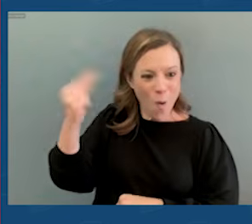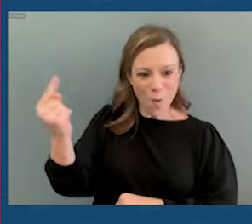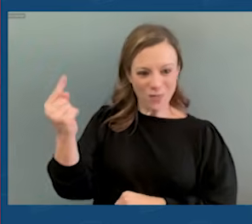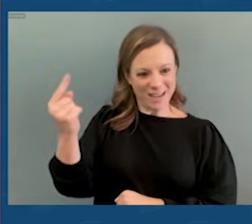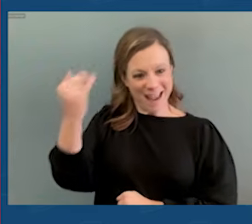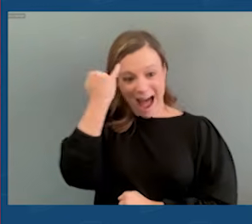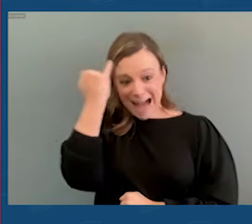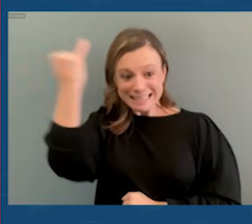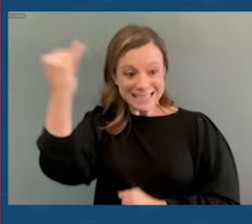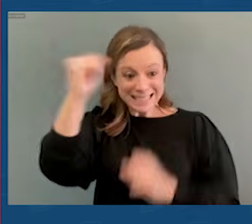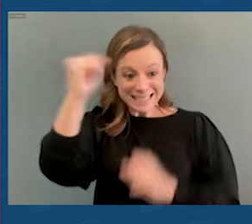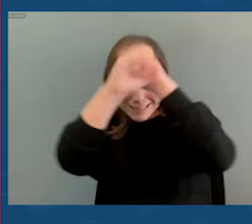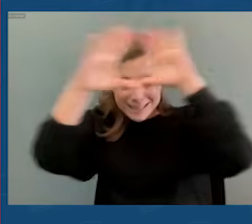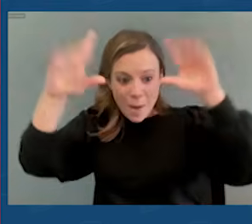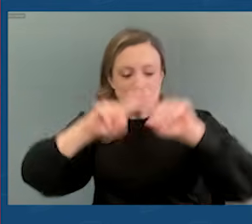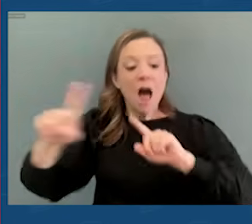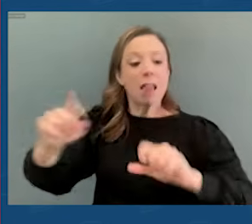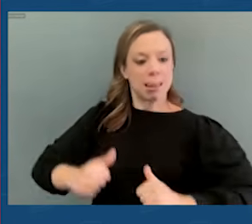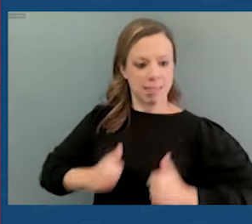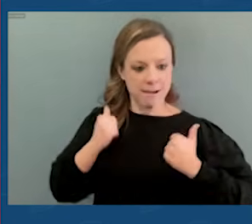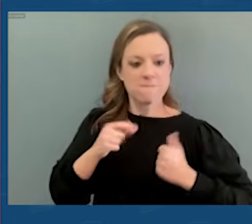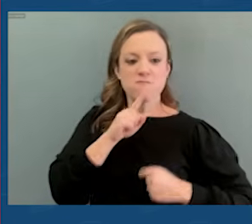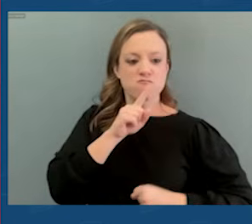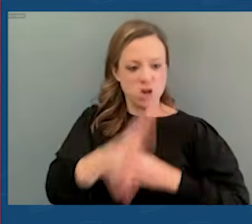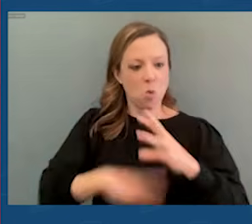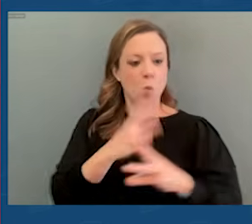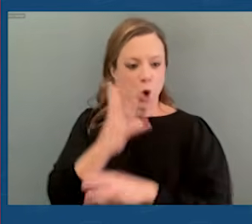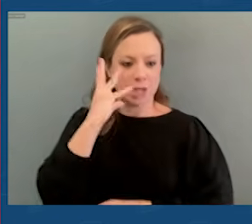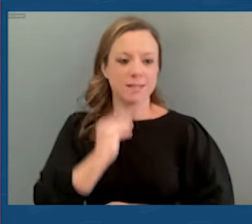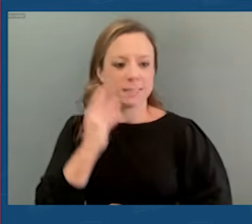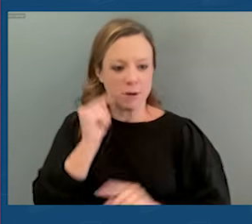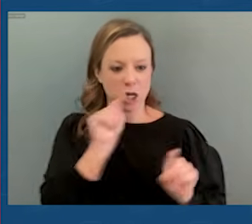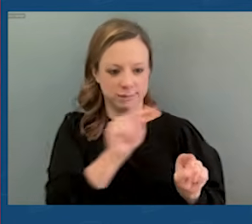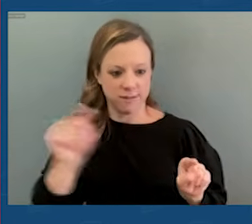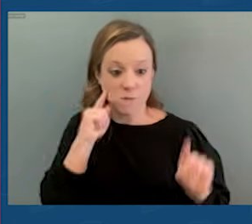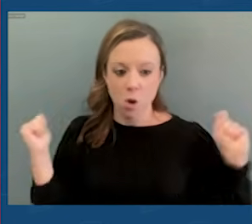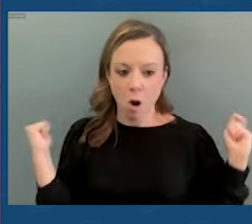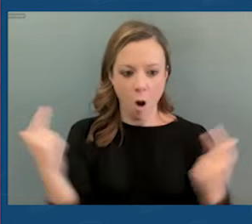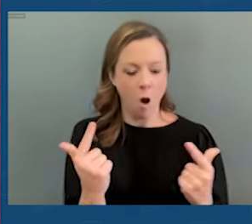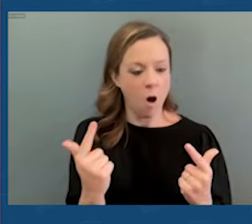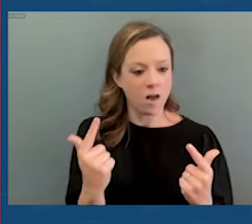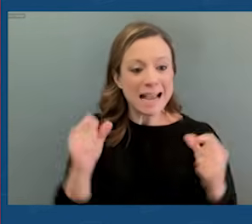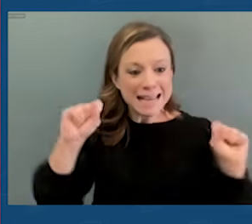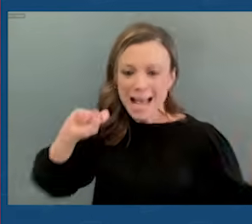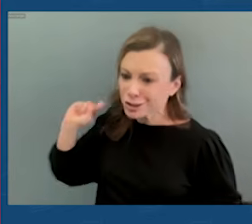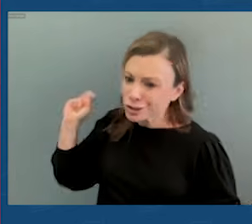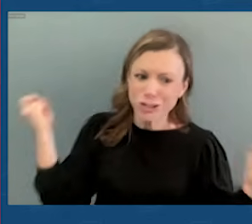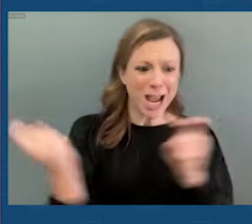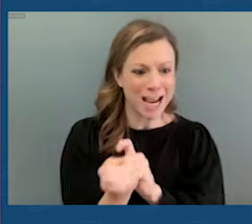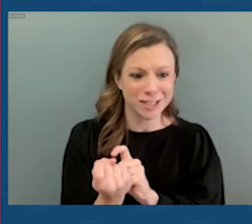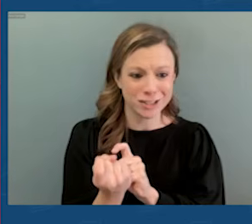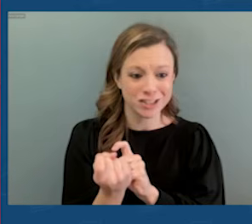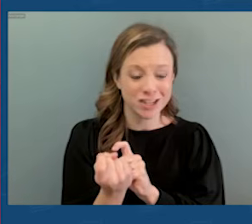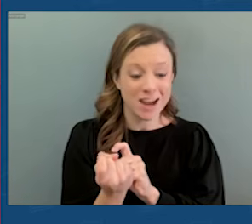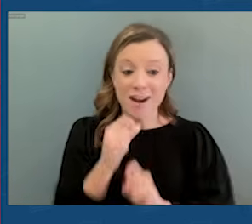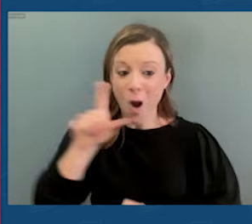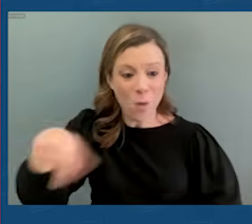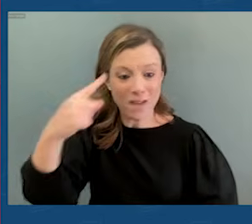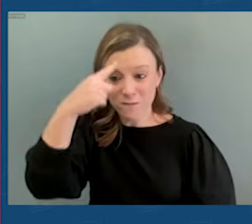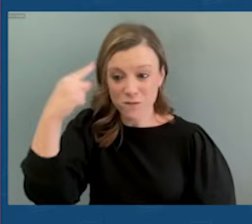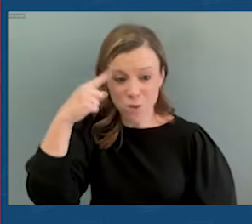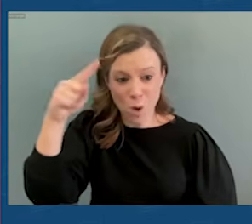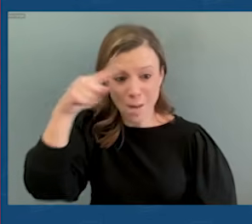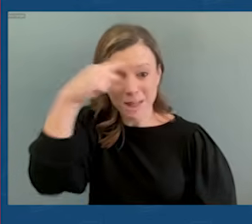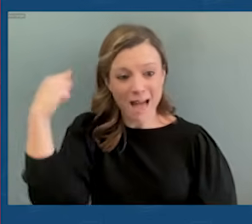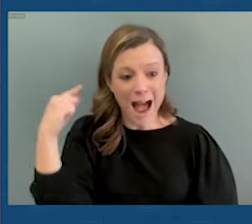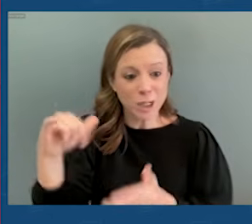all. This form of historical recovery is not only essential, it can also be transformative, not only for Black New Yorkers, but for all